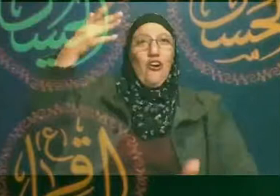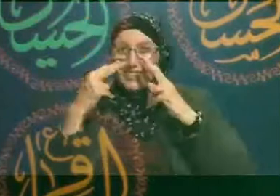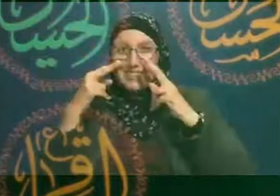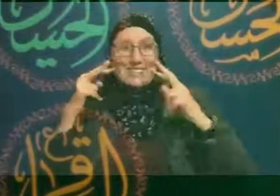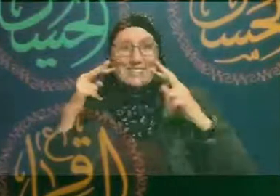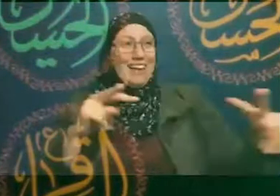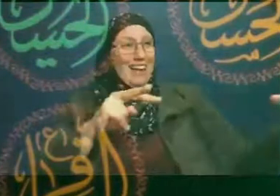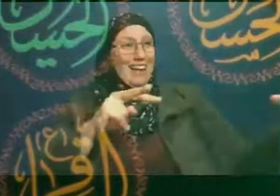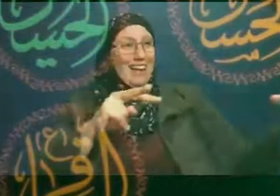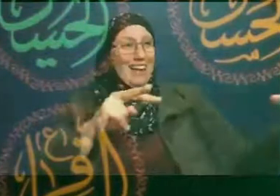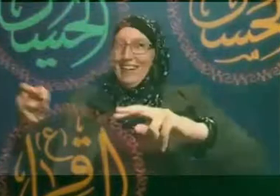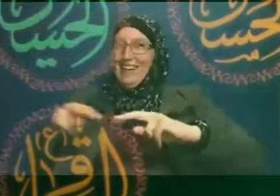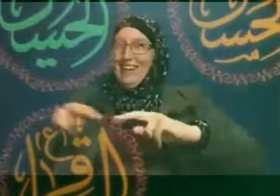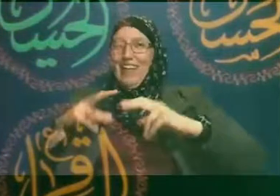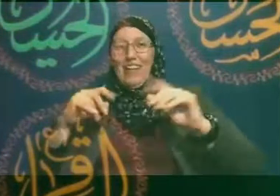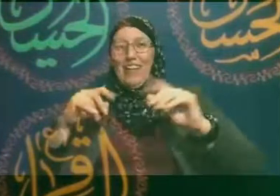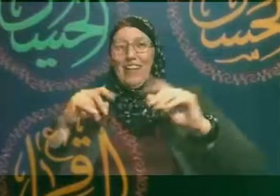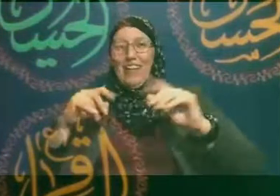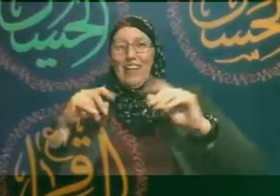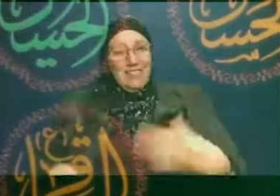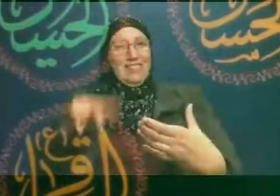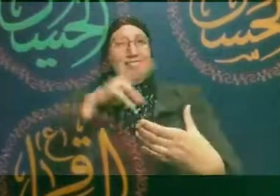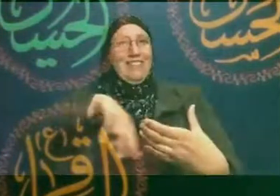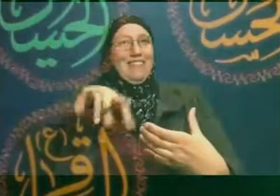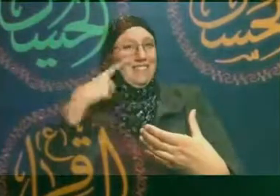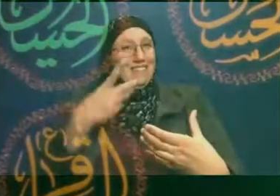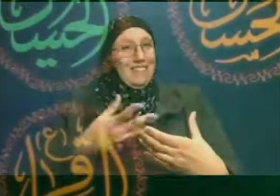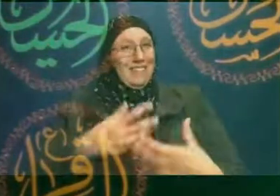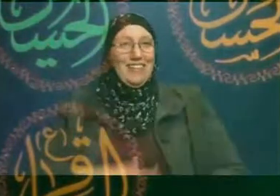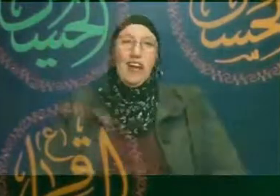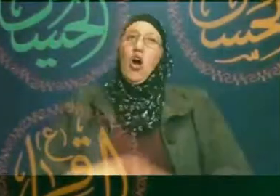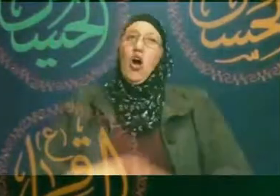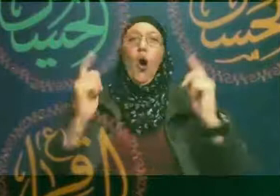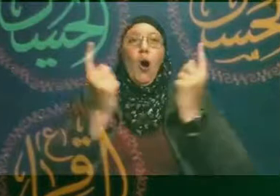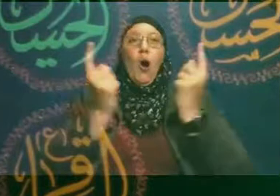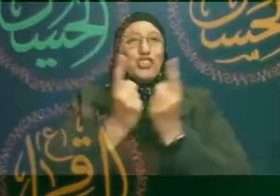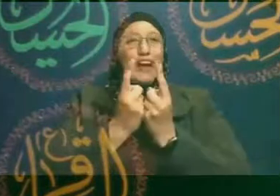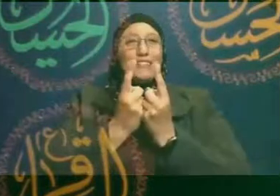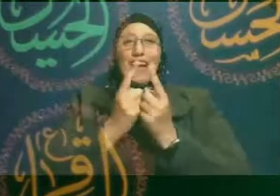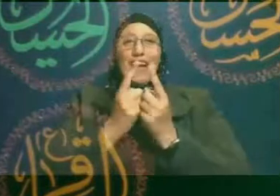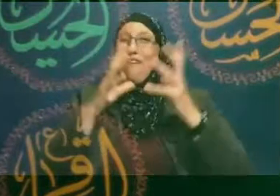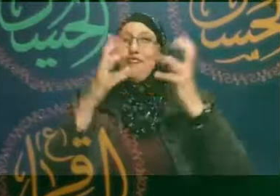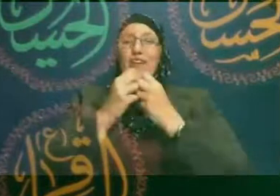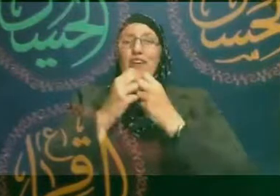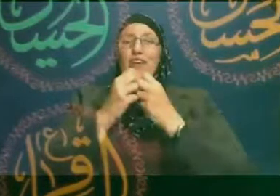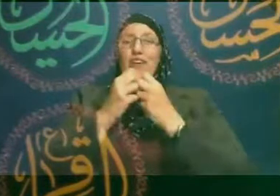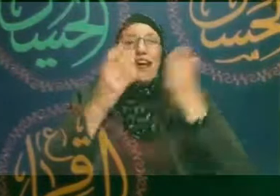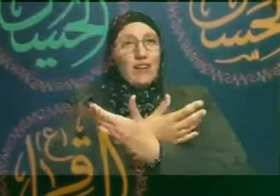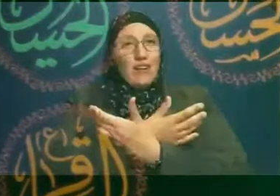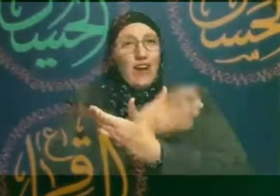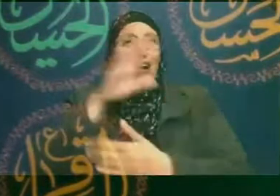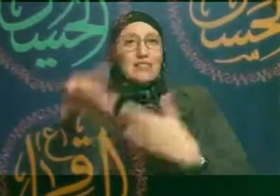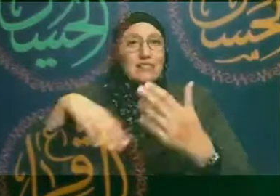so that you can get and you can see the objects. Objects are all in dark, in darkness. It